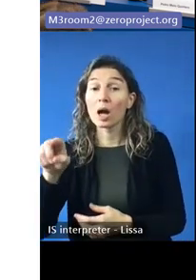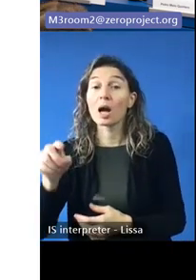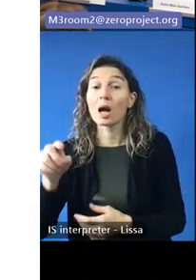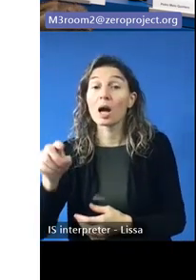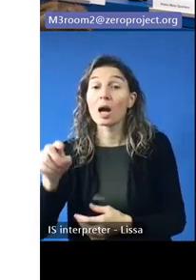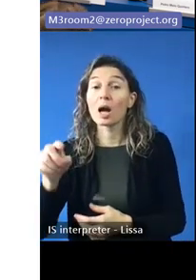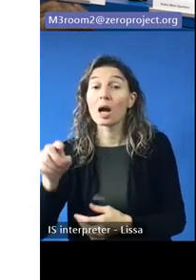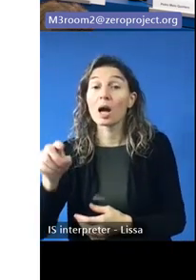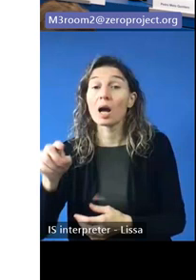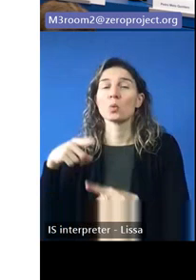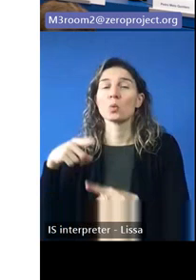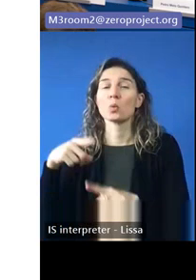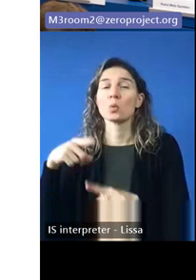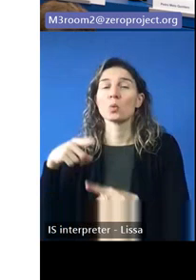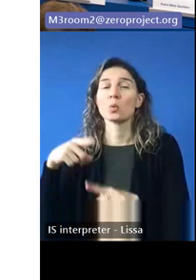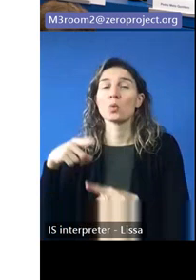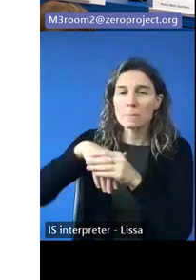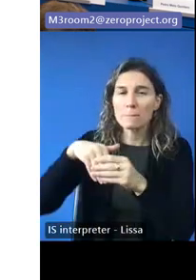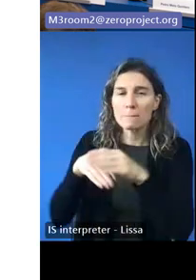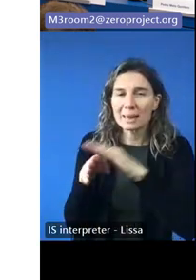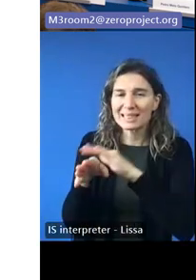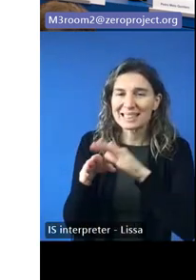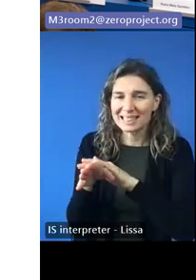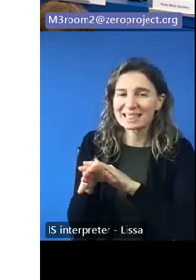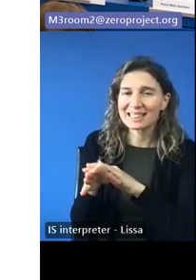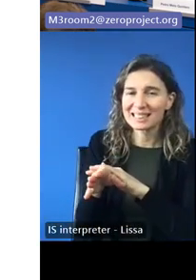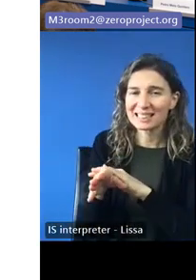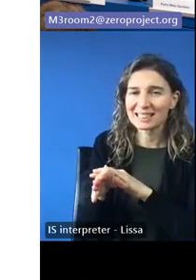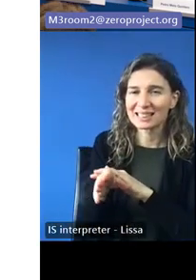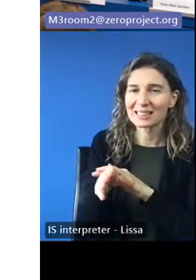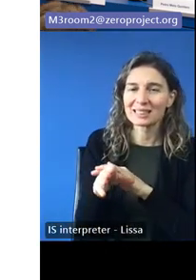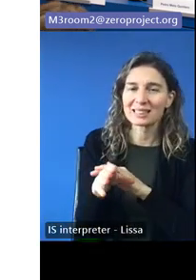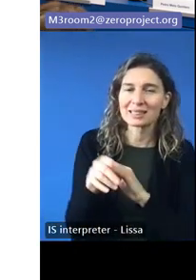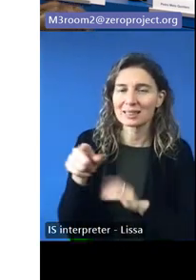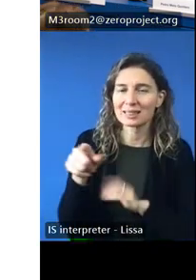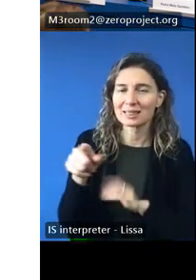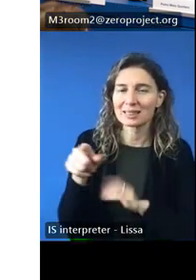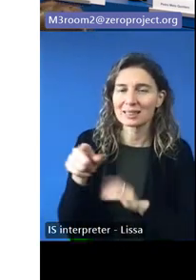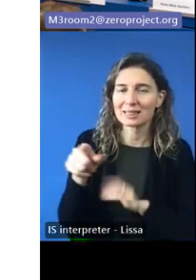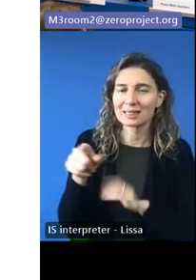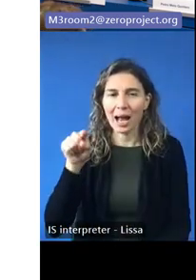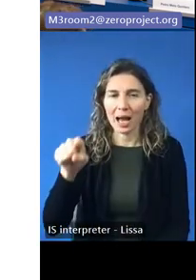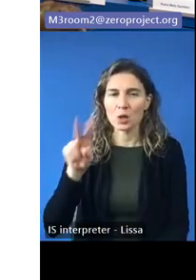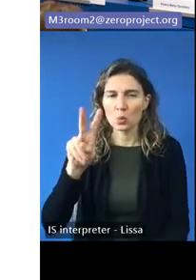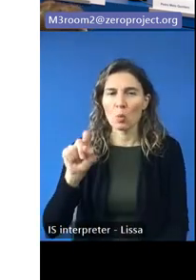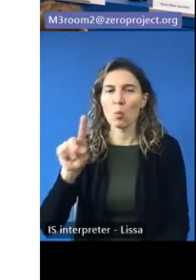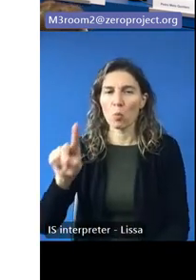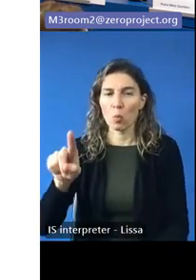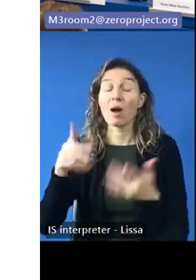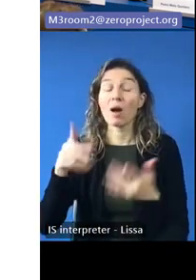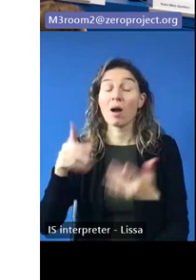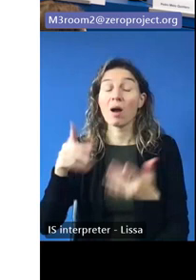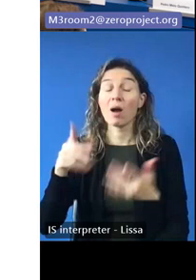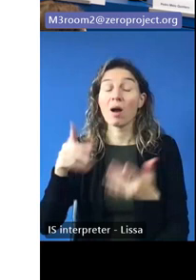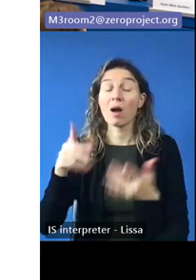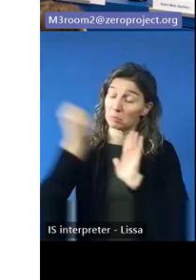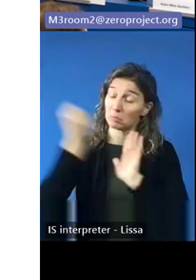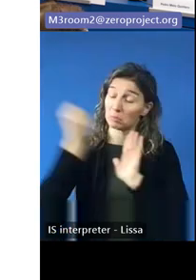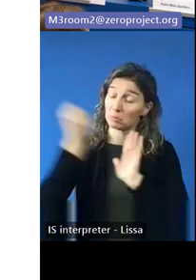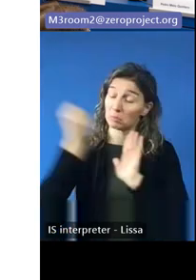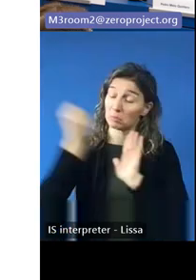2.1 AA standard that will be actualized in 2024. It has a screen right,